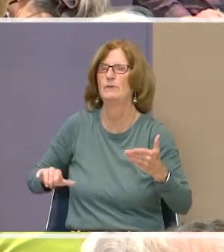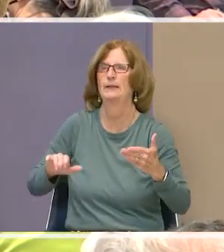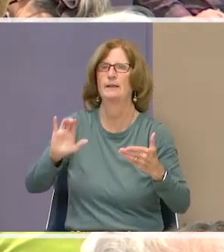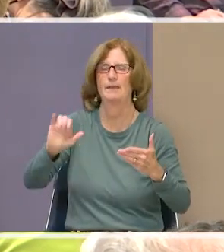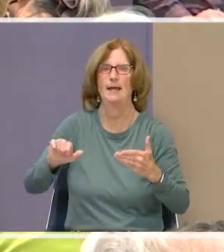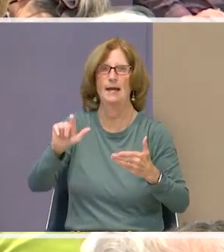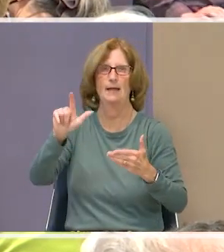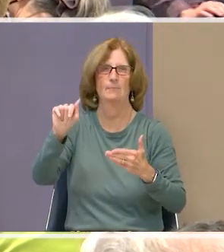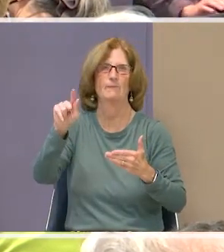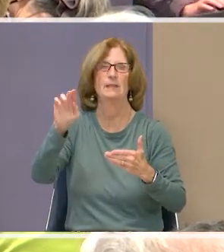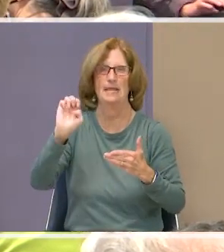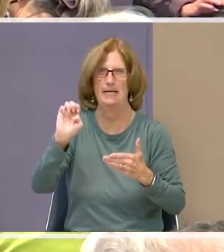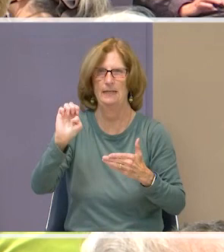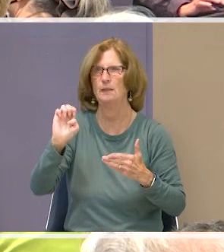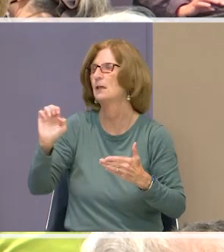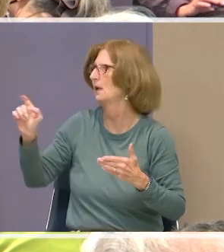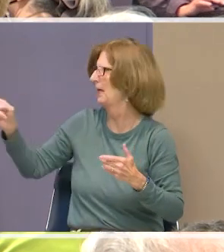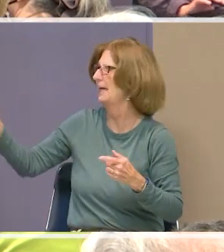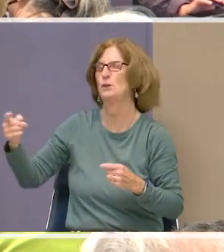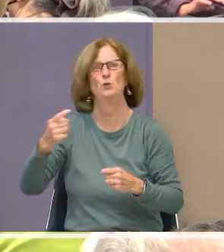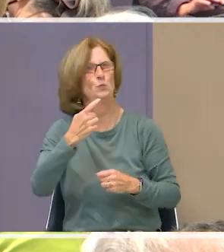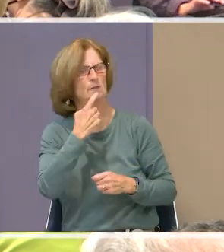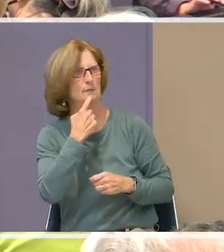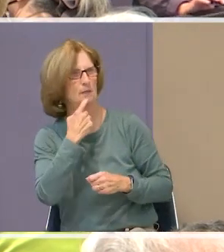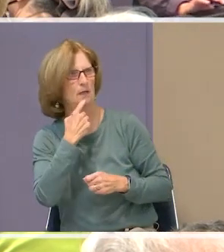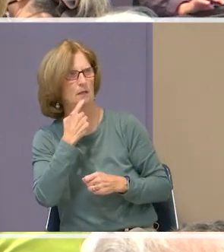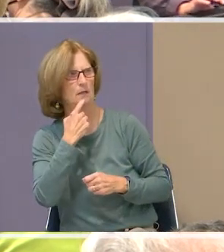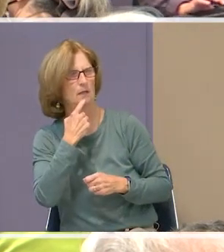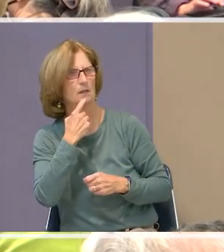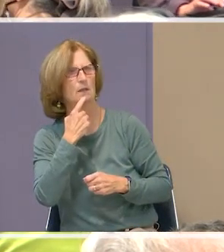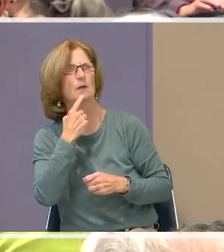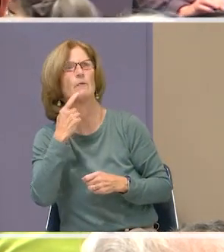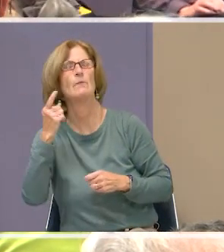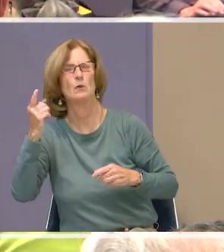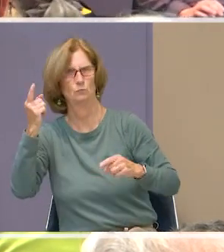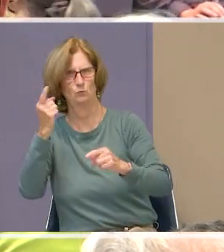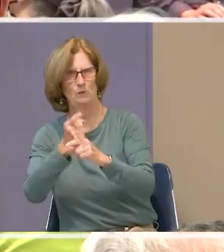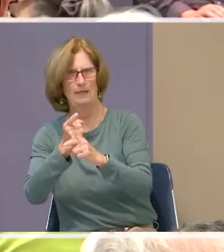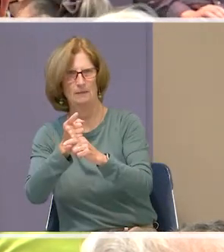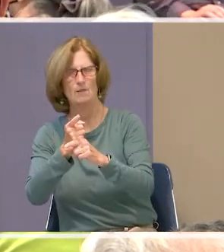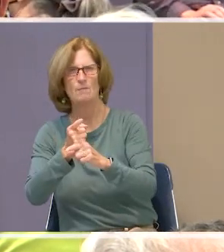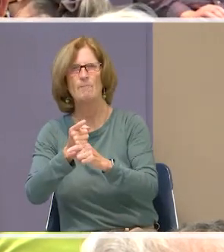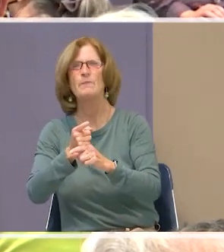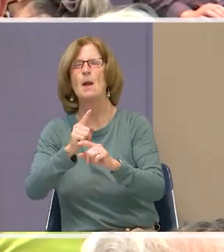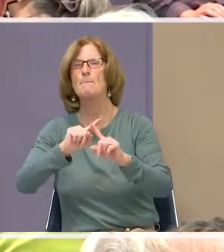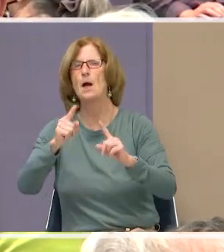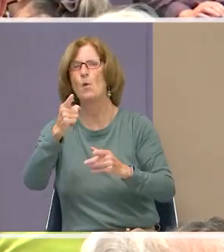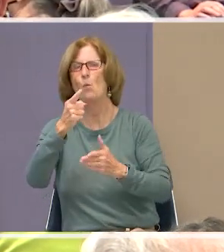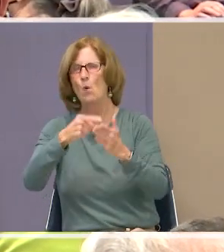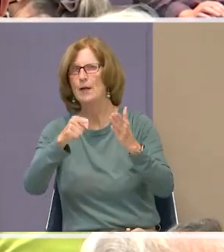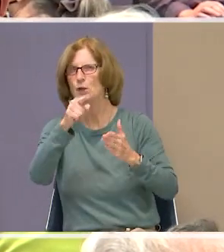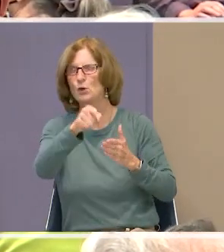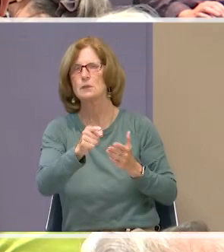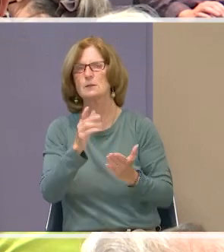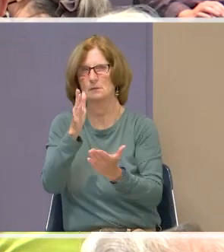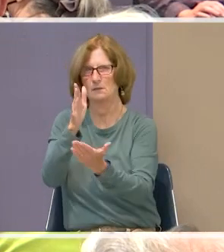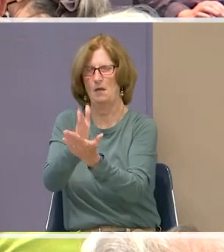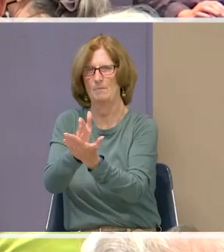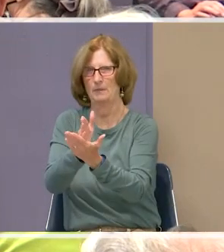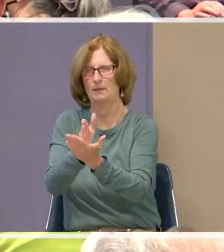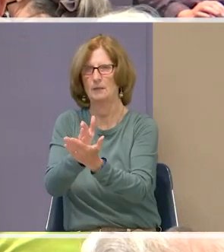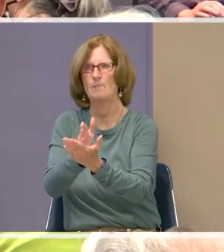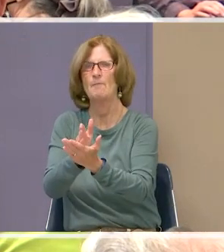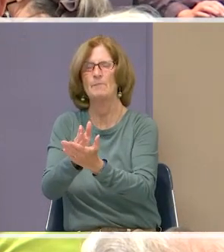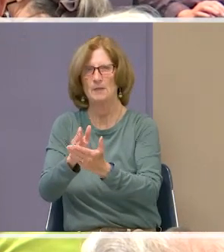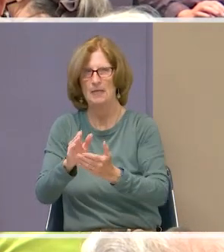away, and what you said a few moments ago sort of reinforced that. The only thing you're taking away is the